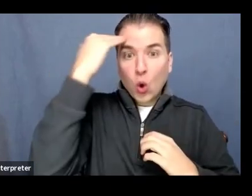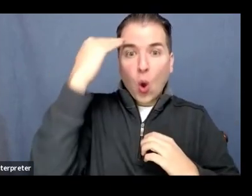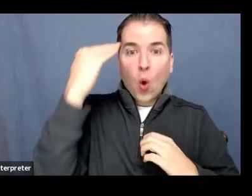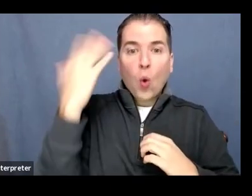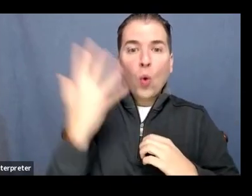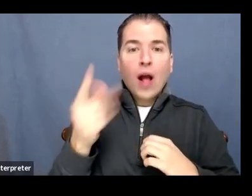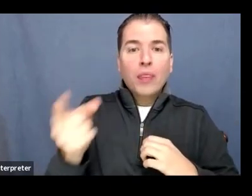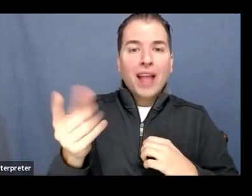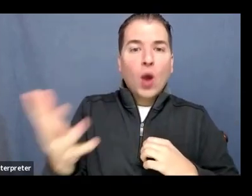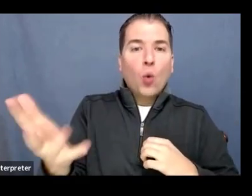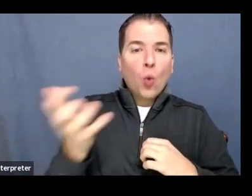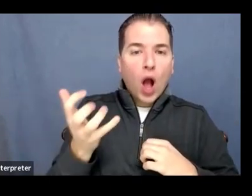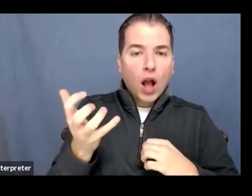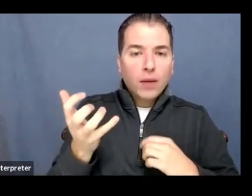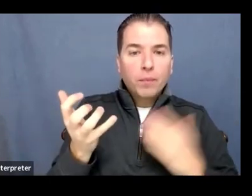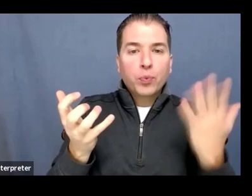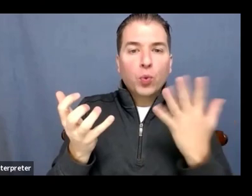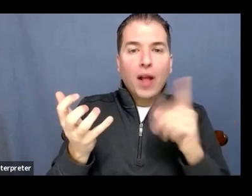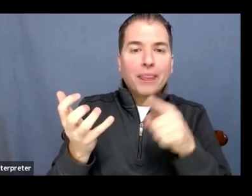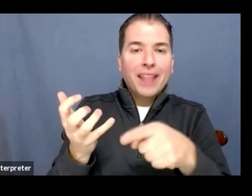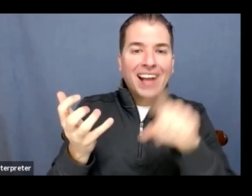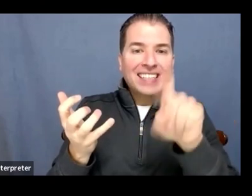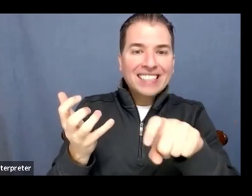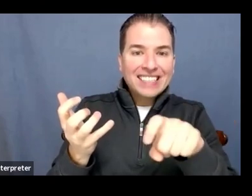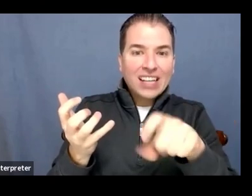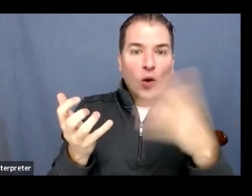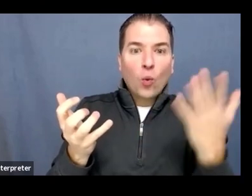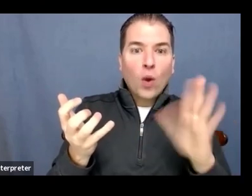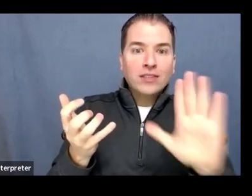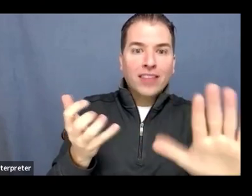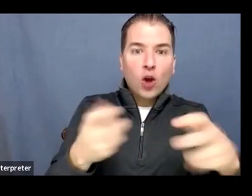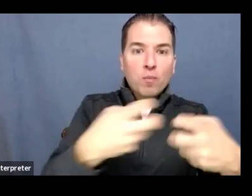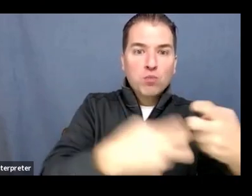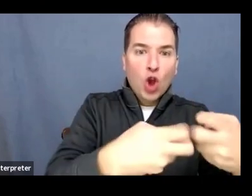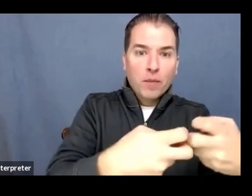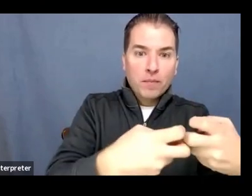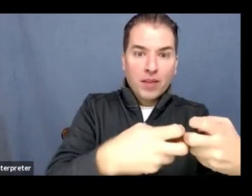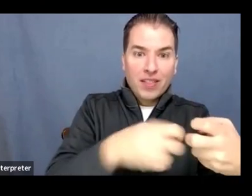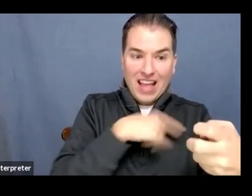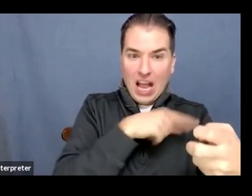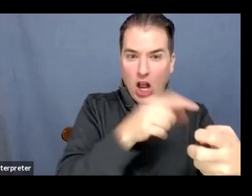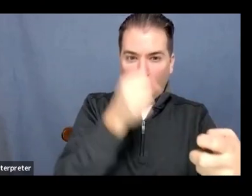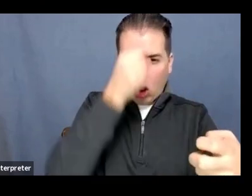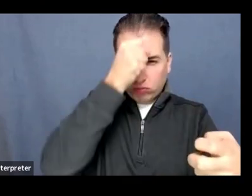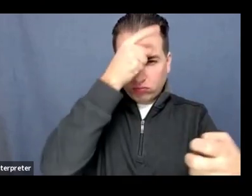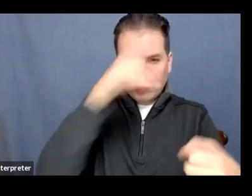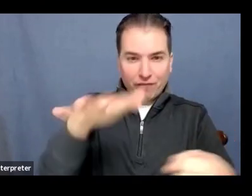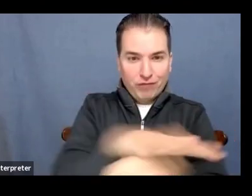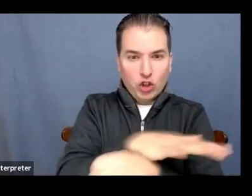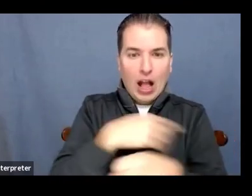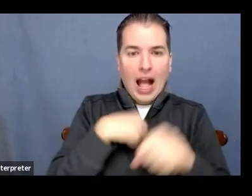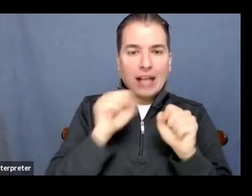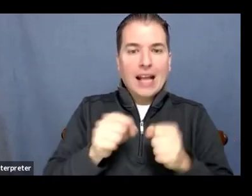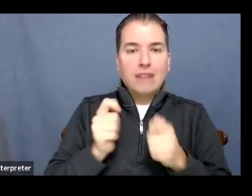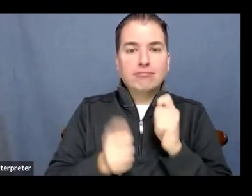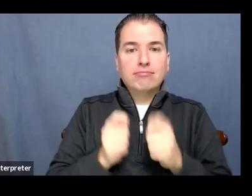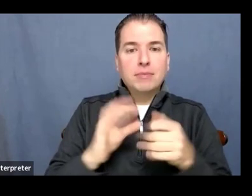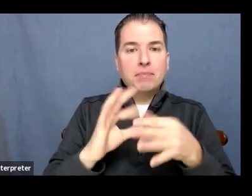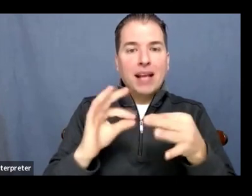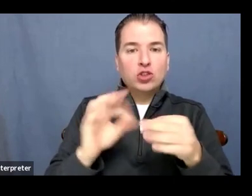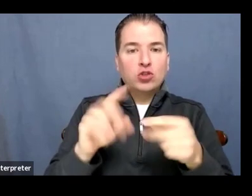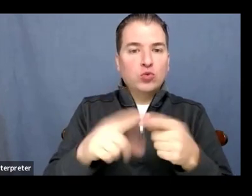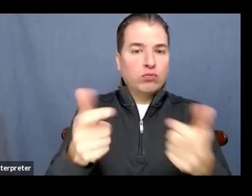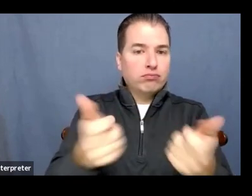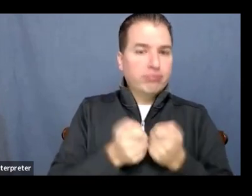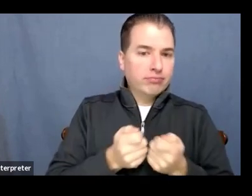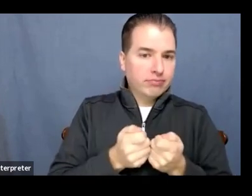needs and their problems. And it all becomes part of your messaging, right? Your communication to your customers. Now, the